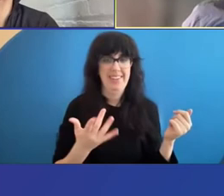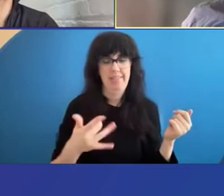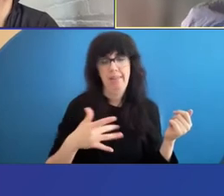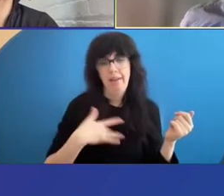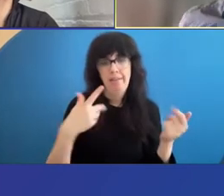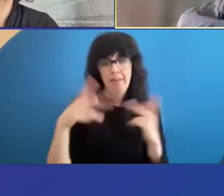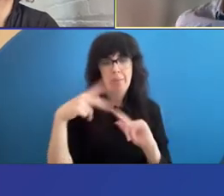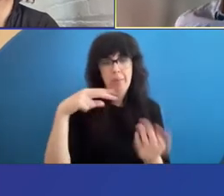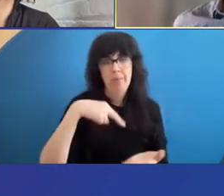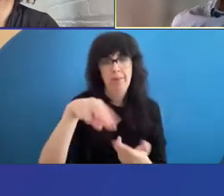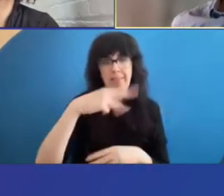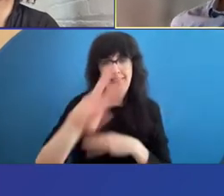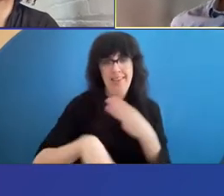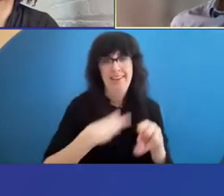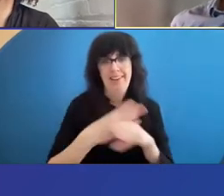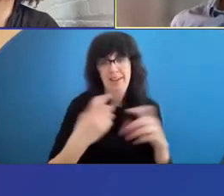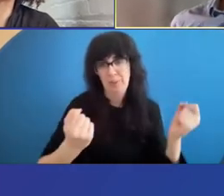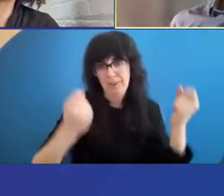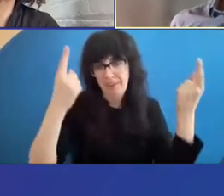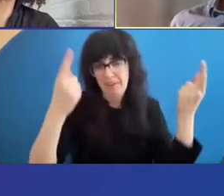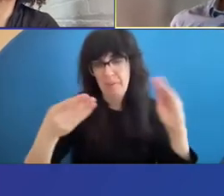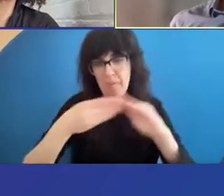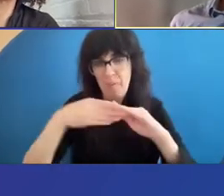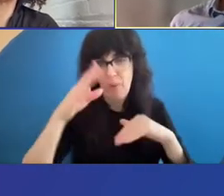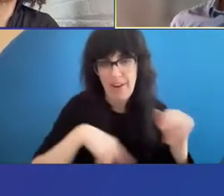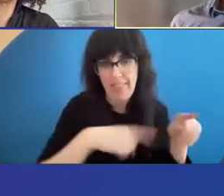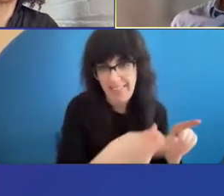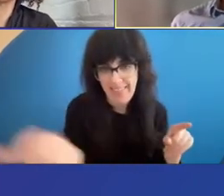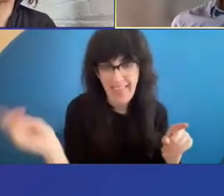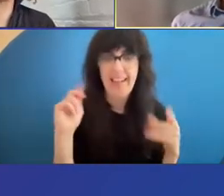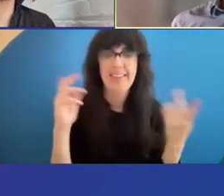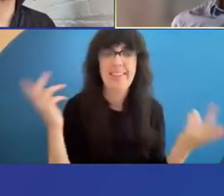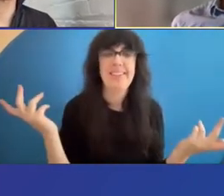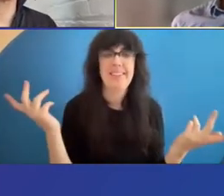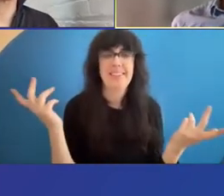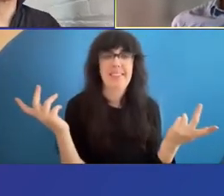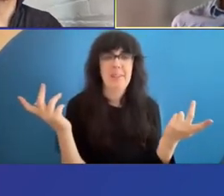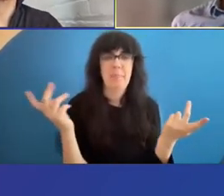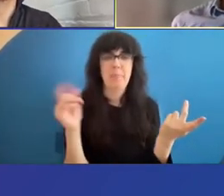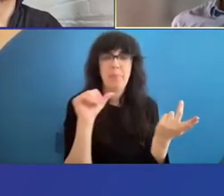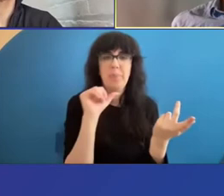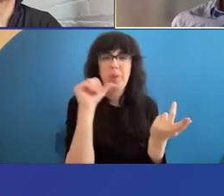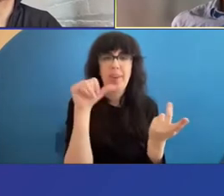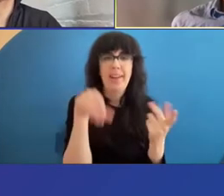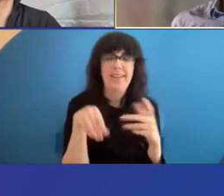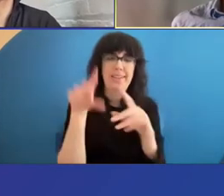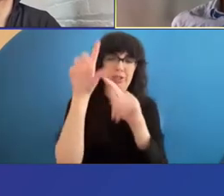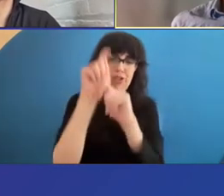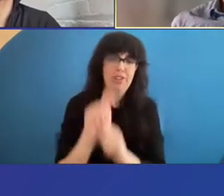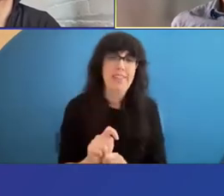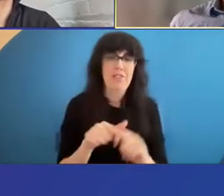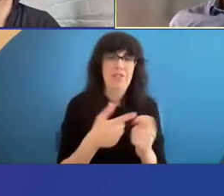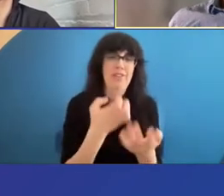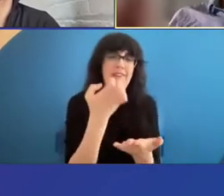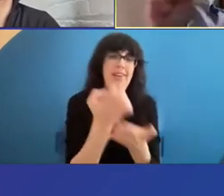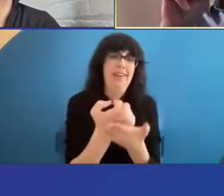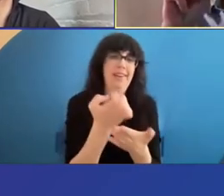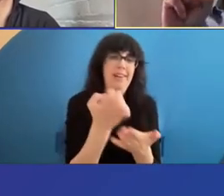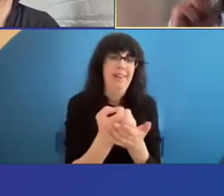understand that a lot more than everyone else, because we're not exactly, you know, in the traditional economic sense,